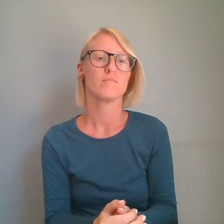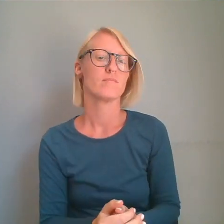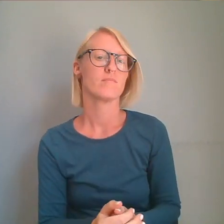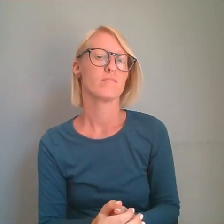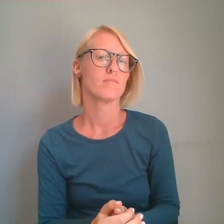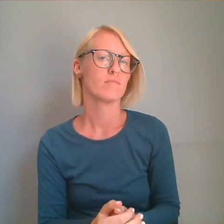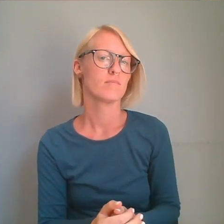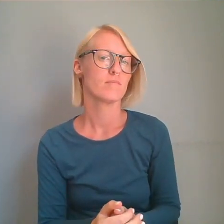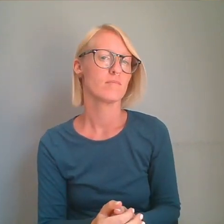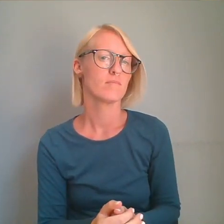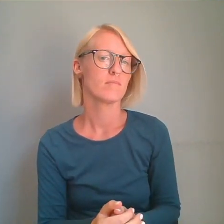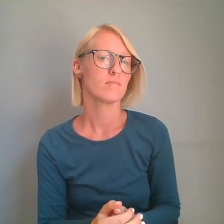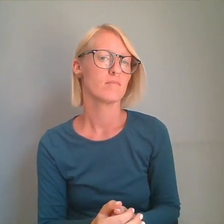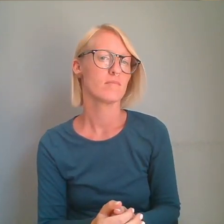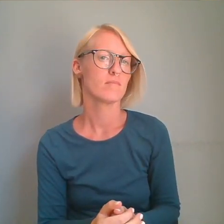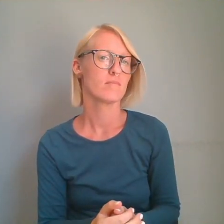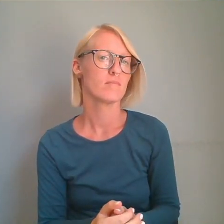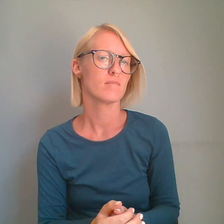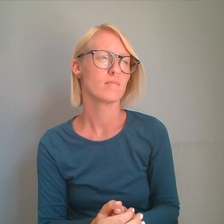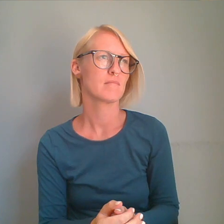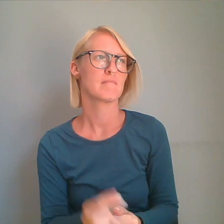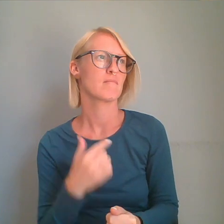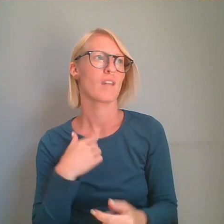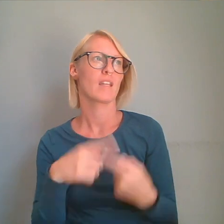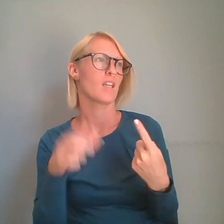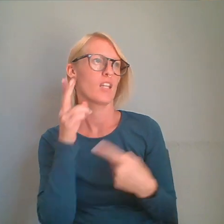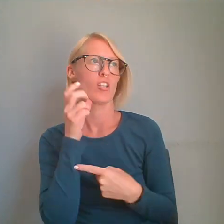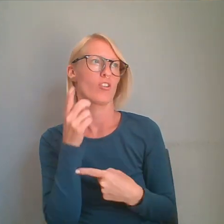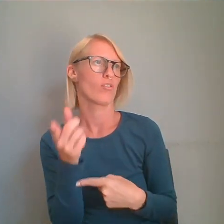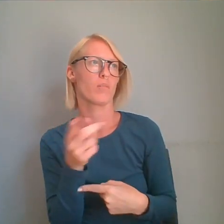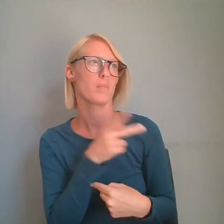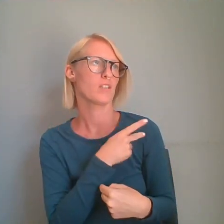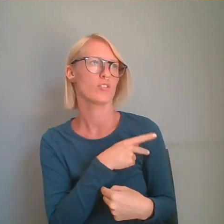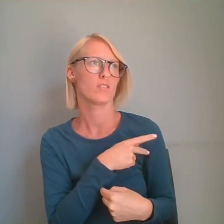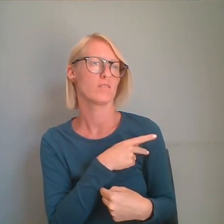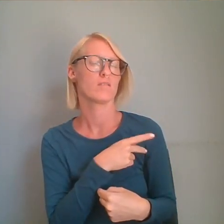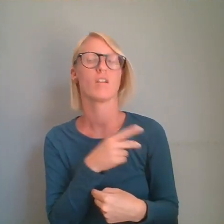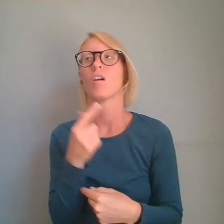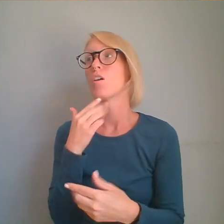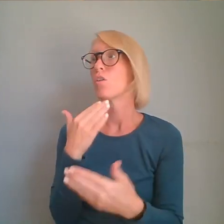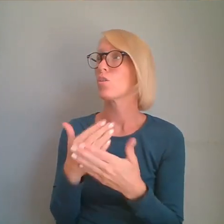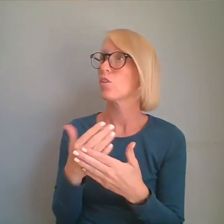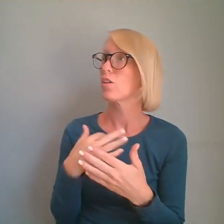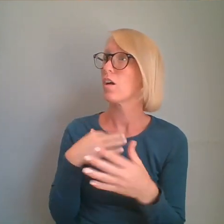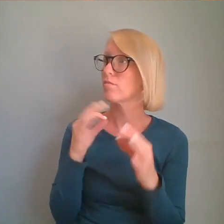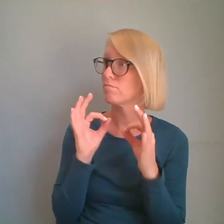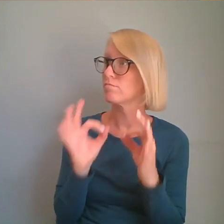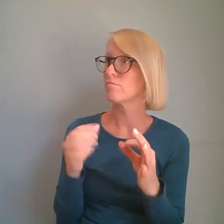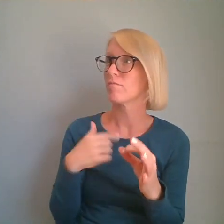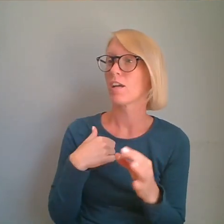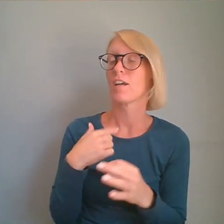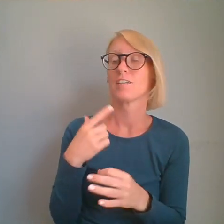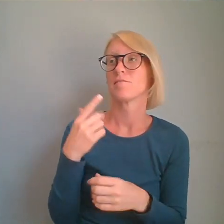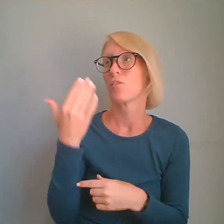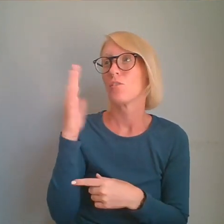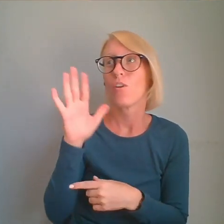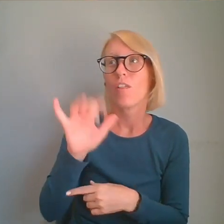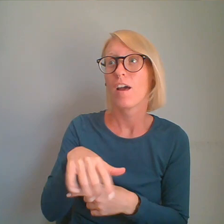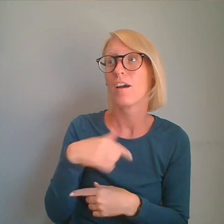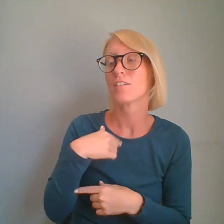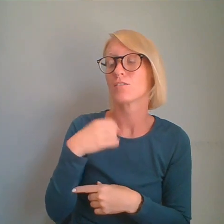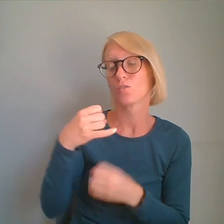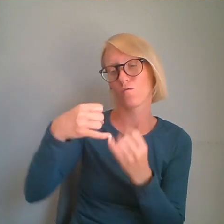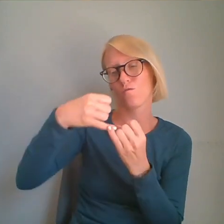Anything really. I'm not really a picky eater. Good. Well, the good thing is I can't tell because, again, you floss, so I don't have